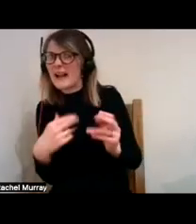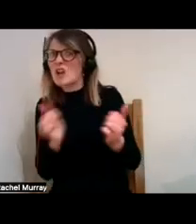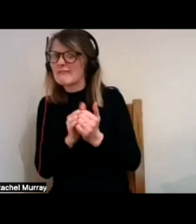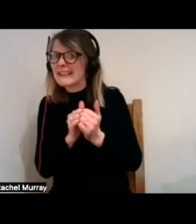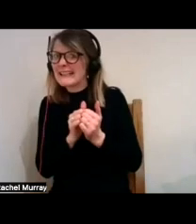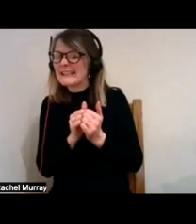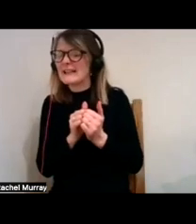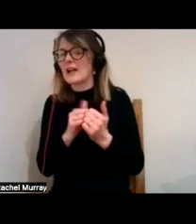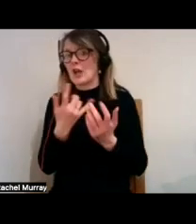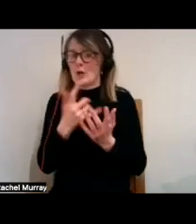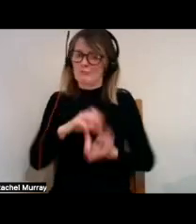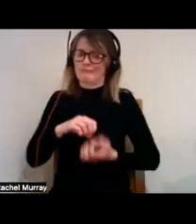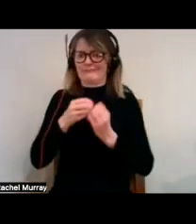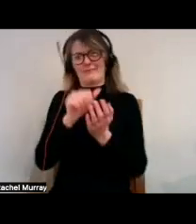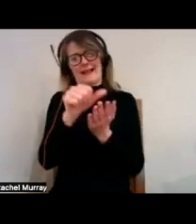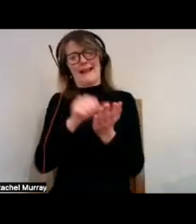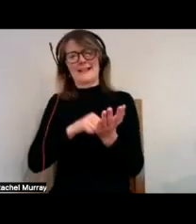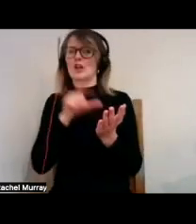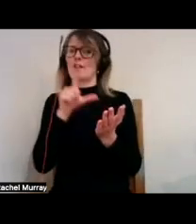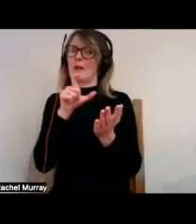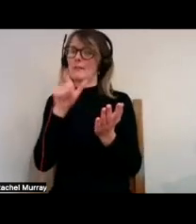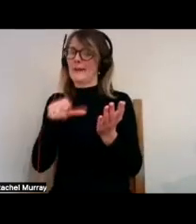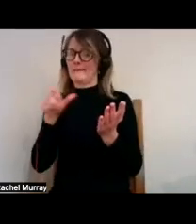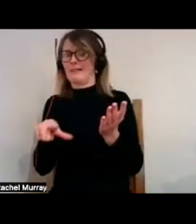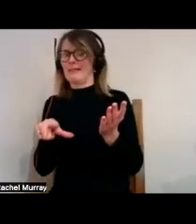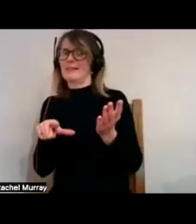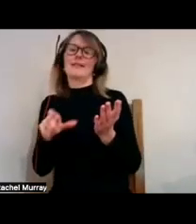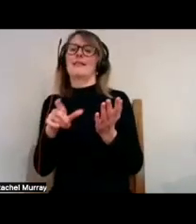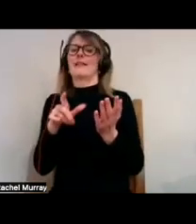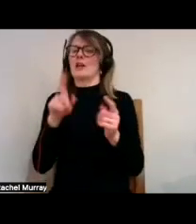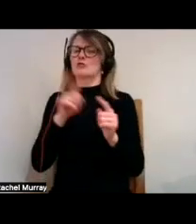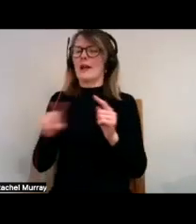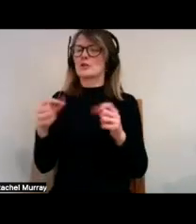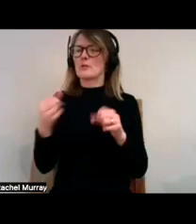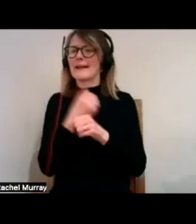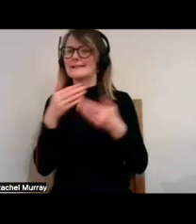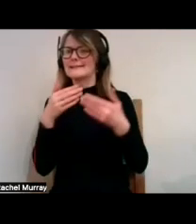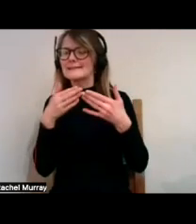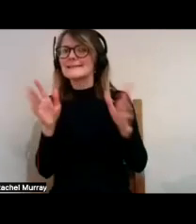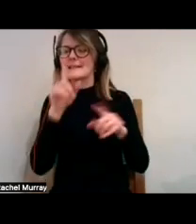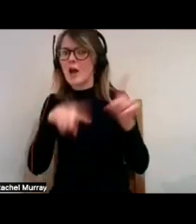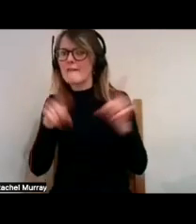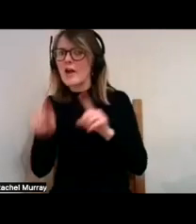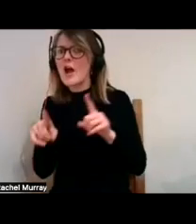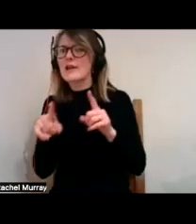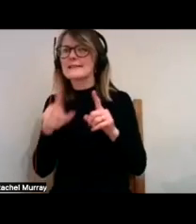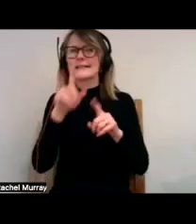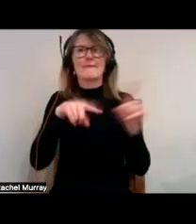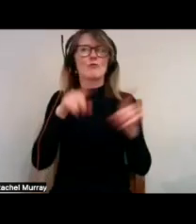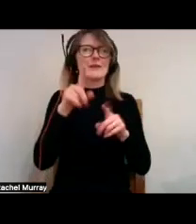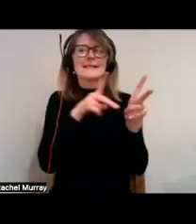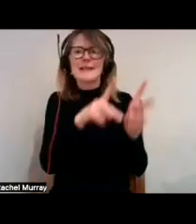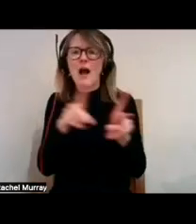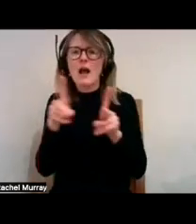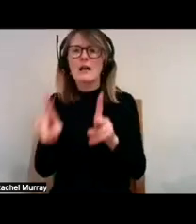put together my list of 12, my long list, trying to make that as diverse as possible in terms of different styles of diocese, lengths